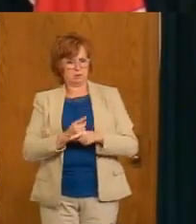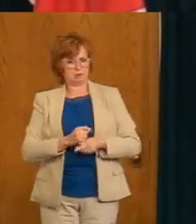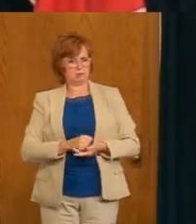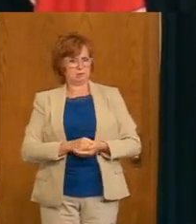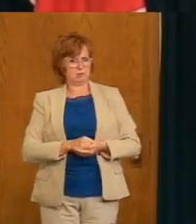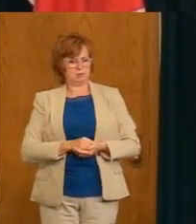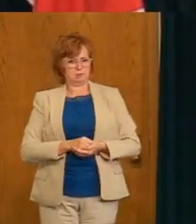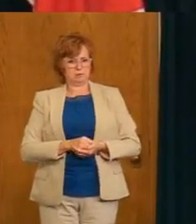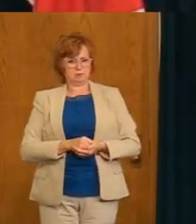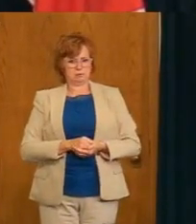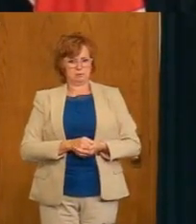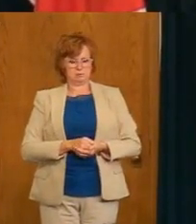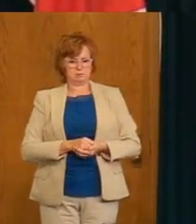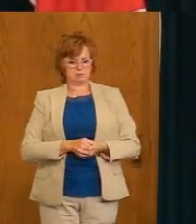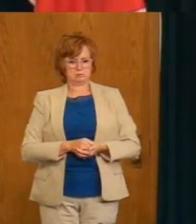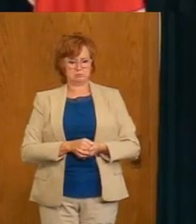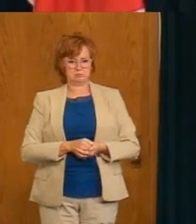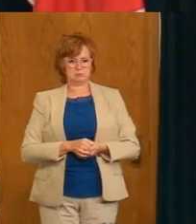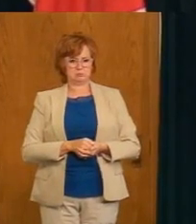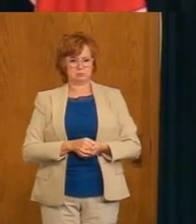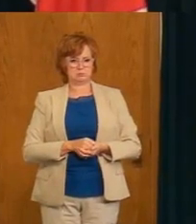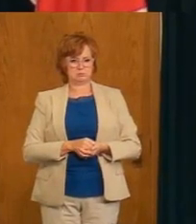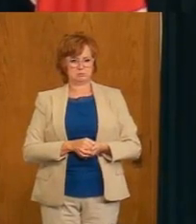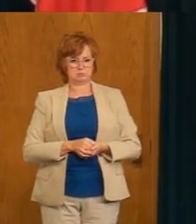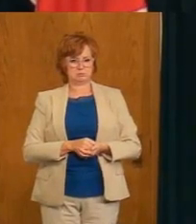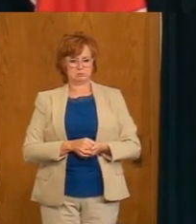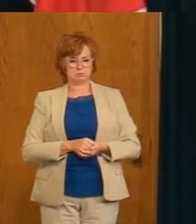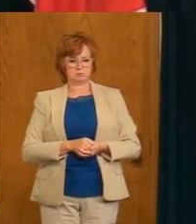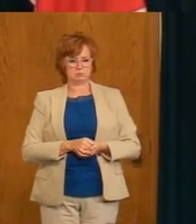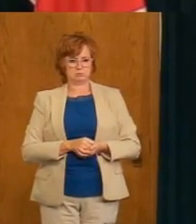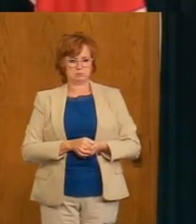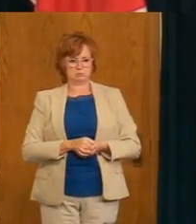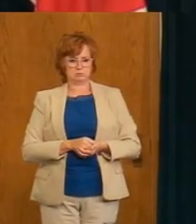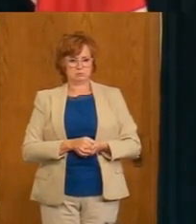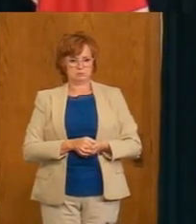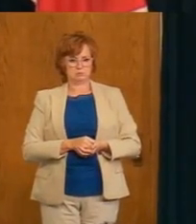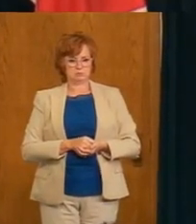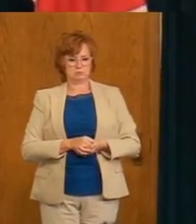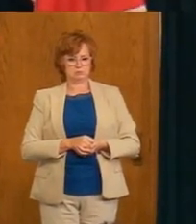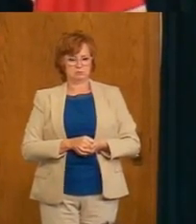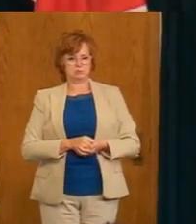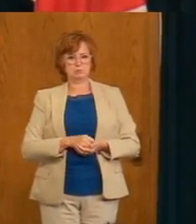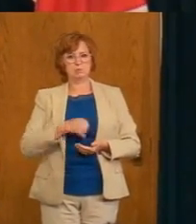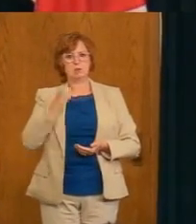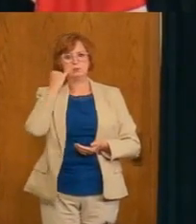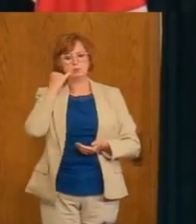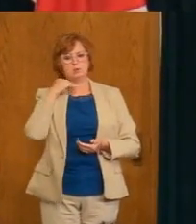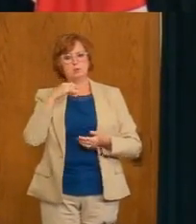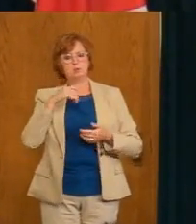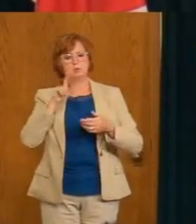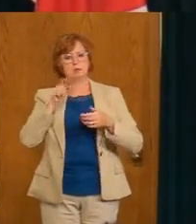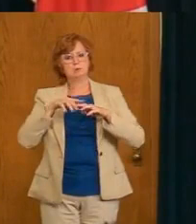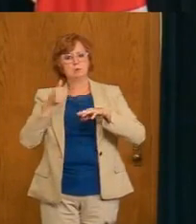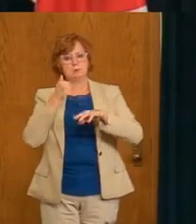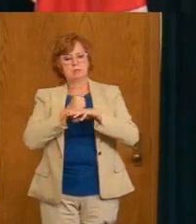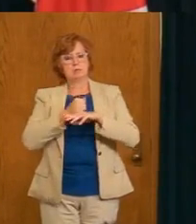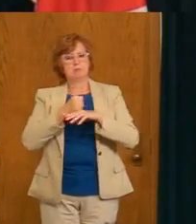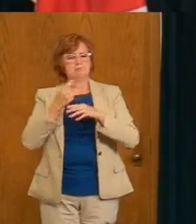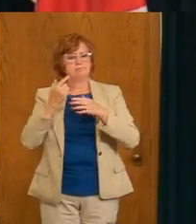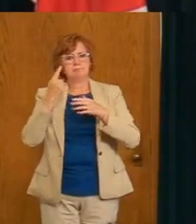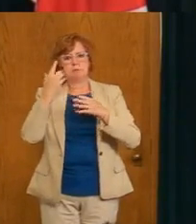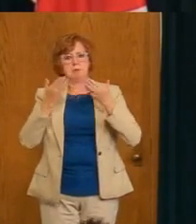need to surge up in terms of testing and vaccinations, or whether it's a network of individuals who are connected by social